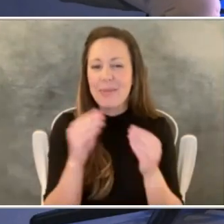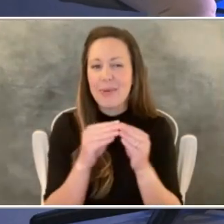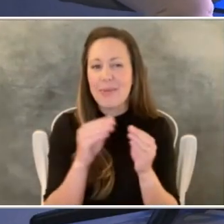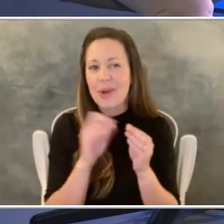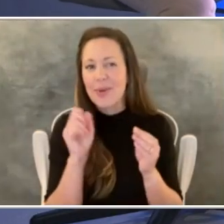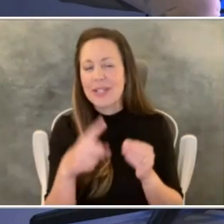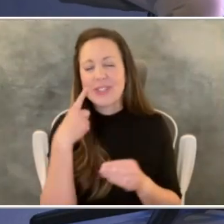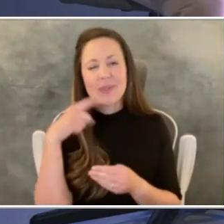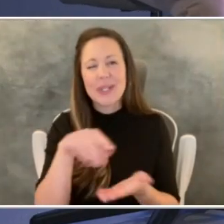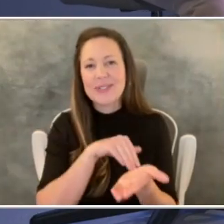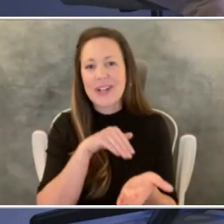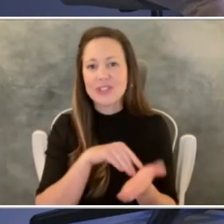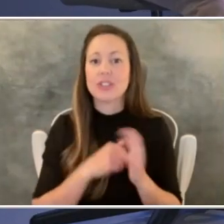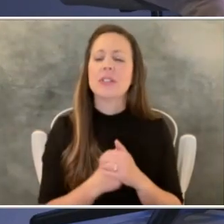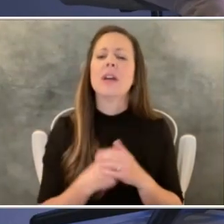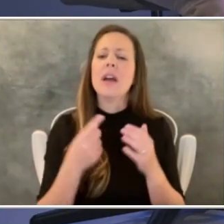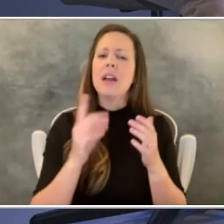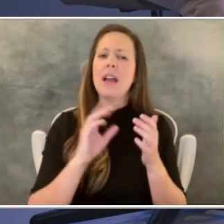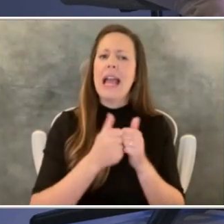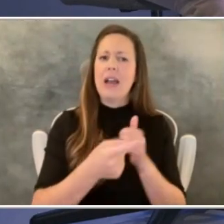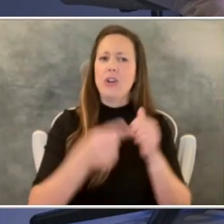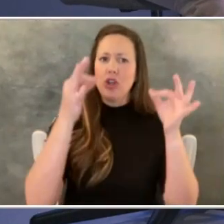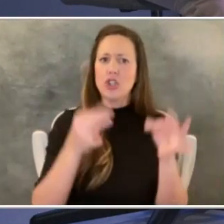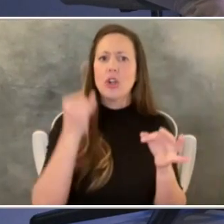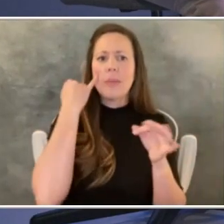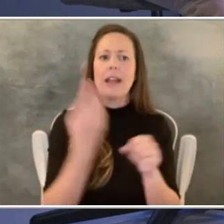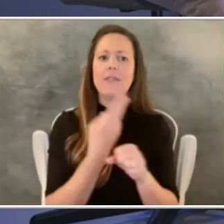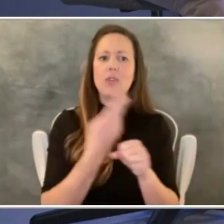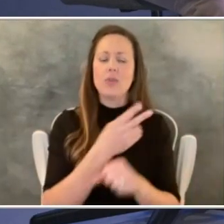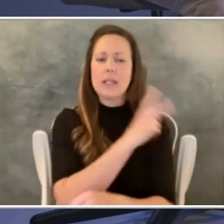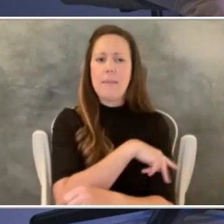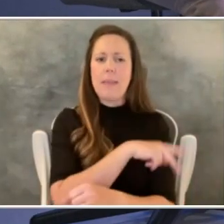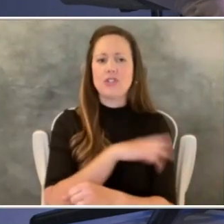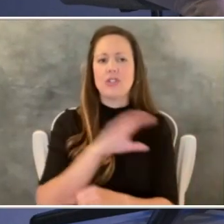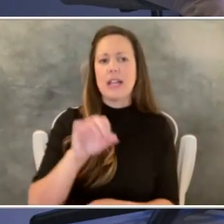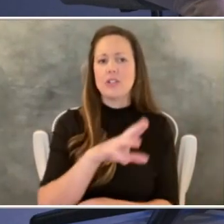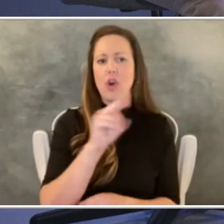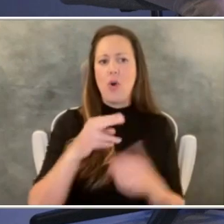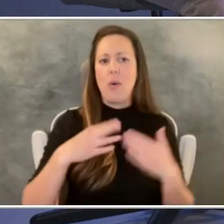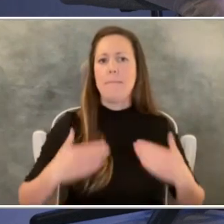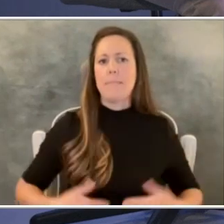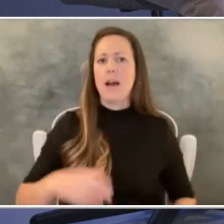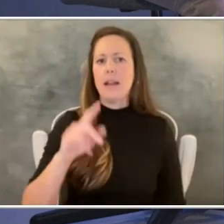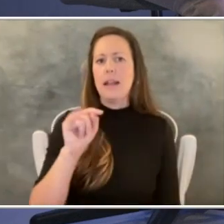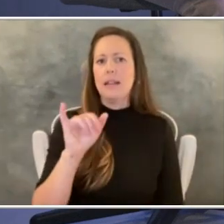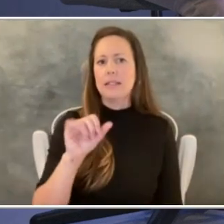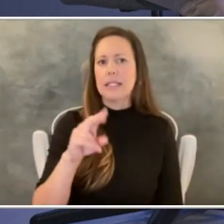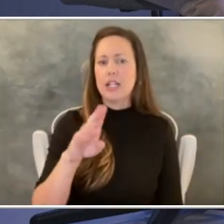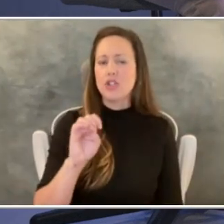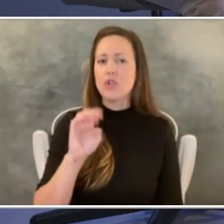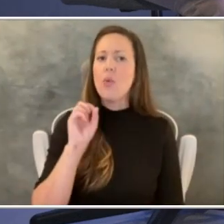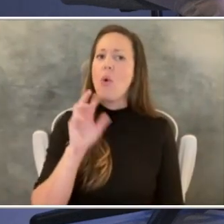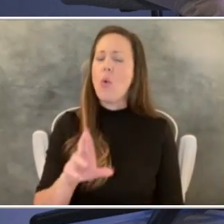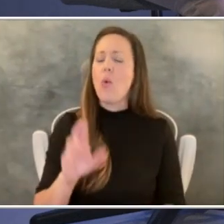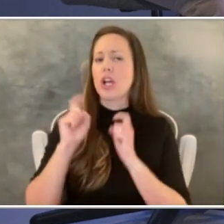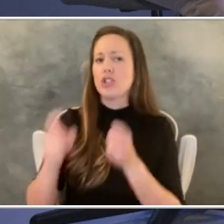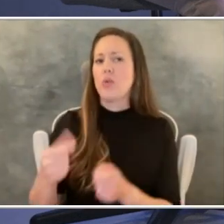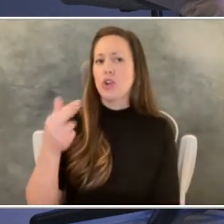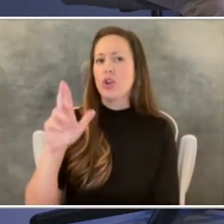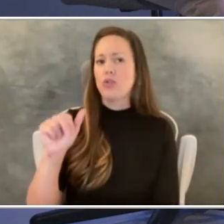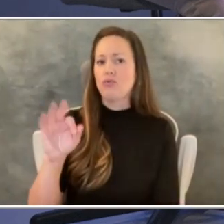ones. How do you determine whether to use a patient's own tissue or a donor graft in ACL reconstruction? Yeah, great